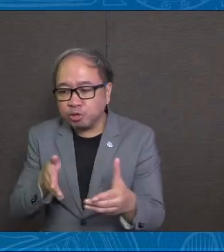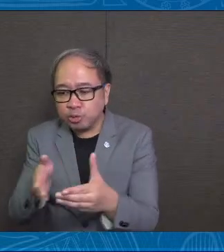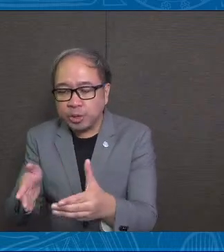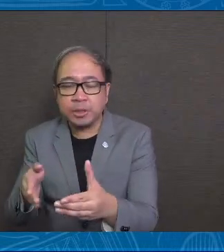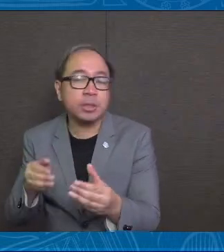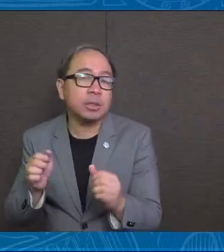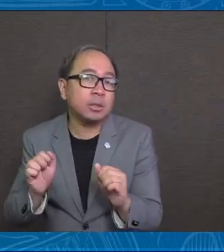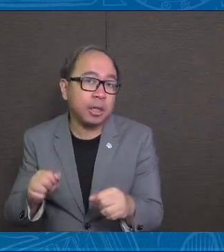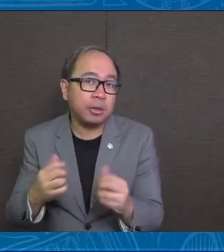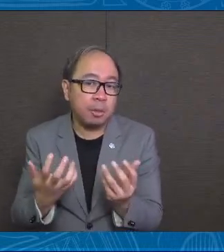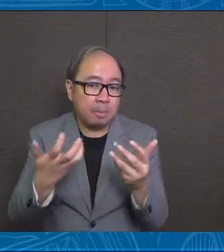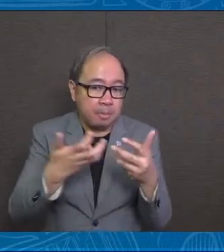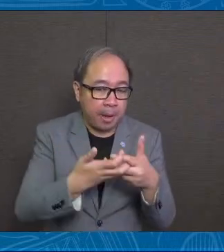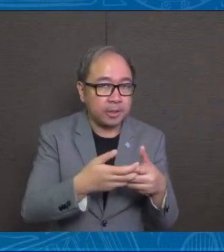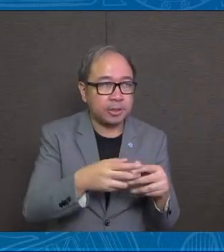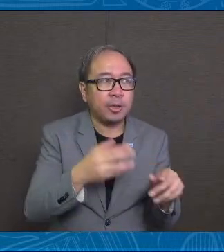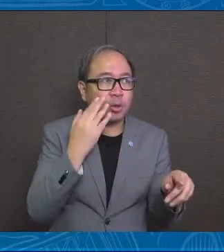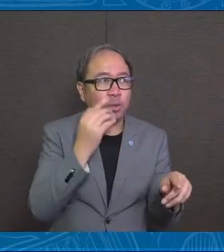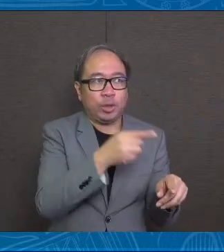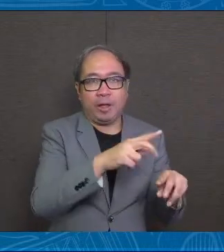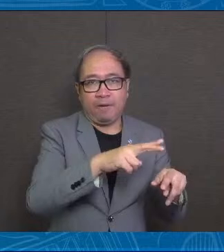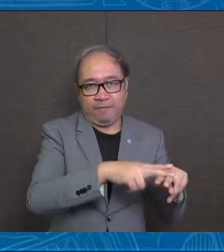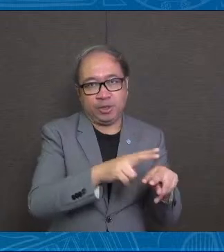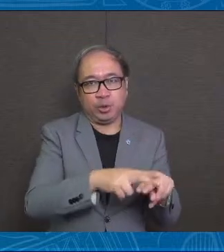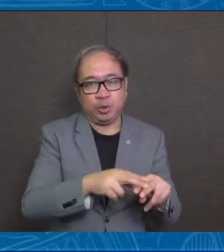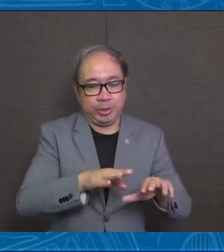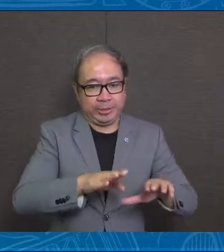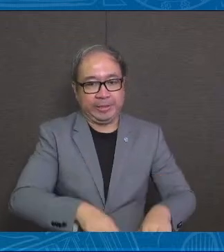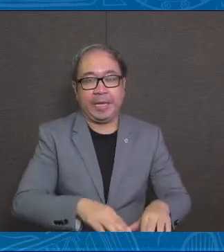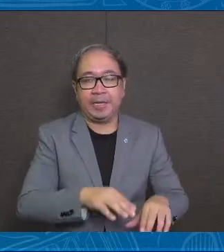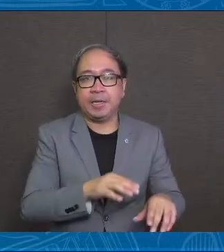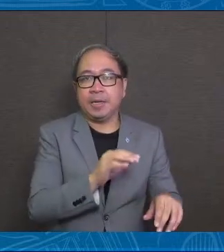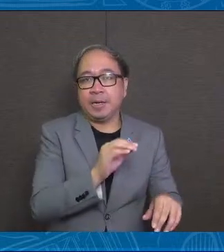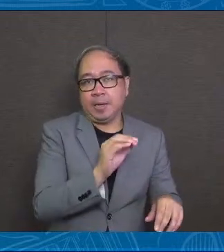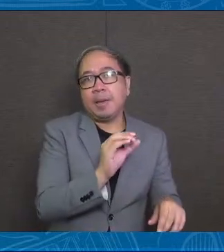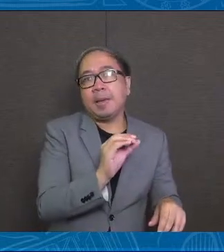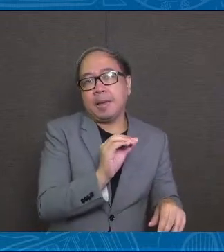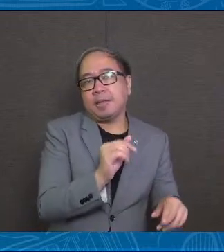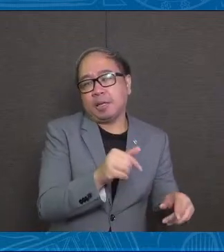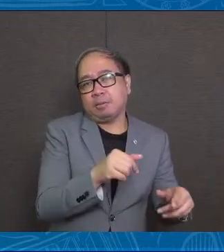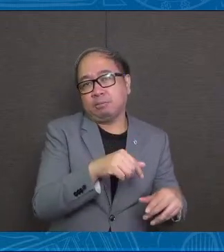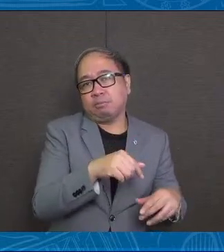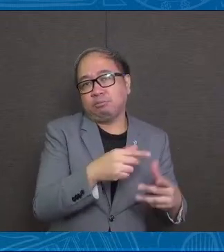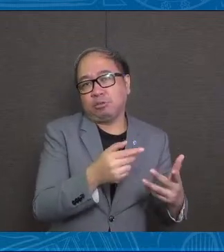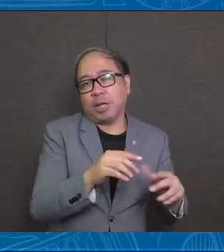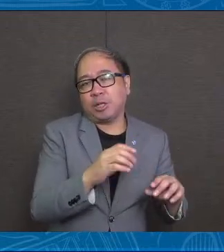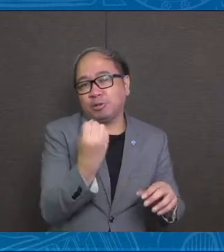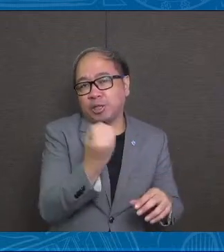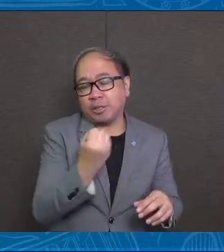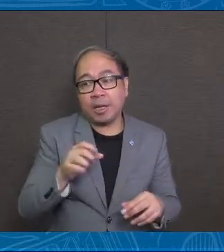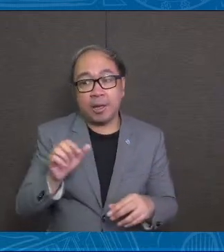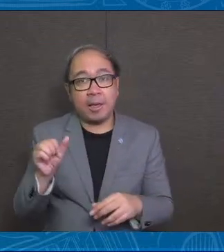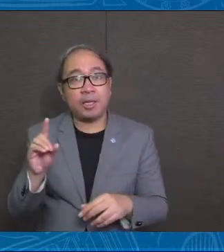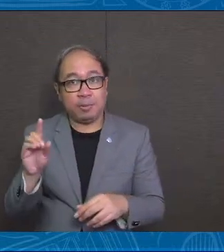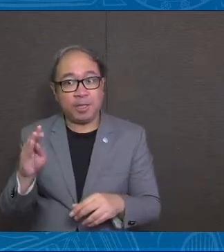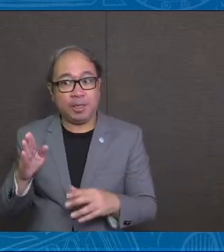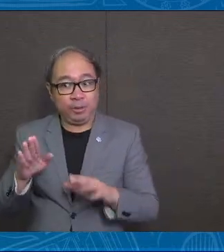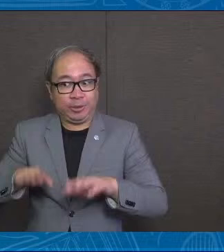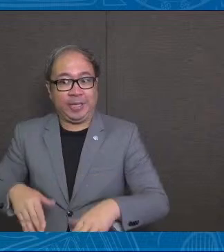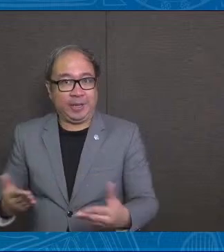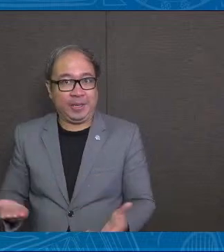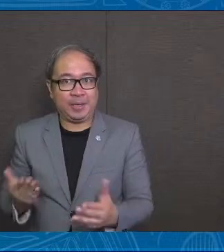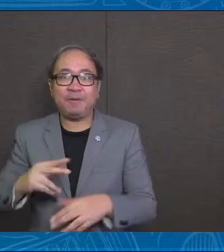you mentioned that you're here until Saturday. ADB, we're here, we're based here. So we're not going away. Our DRM expert team is